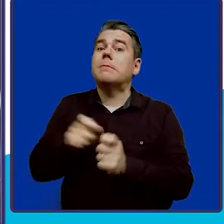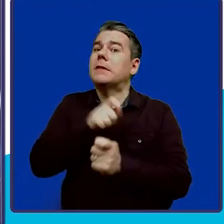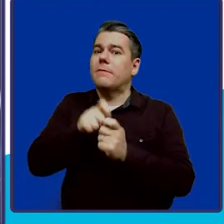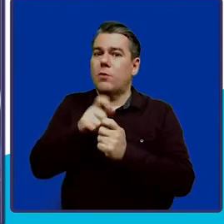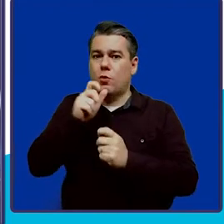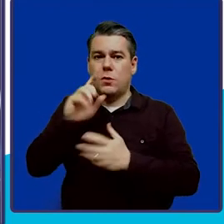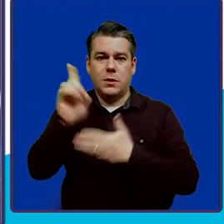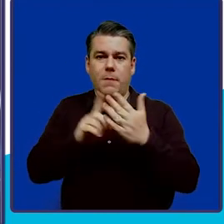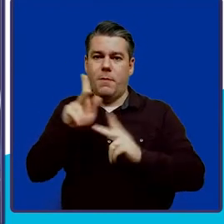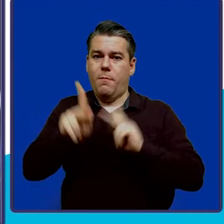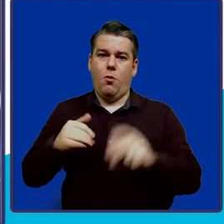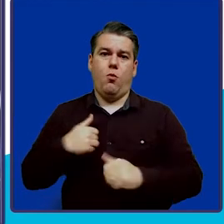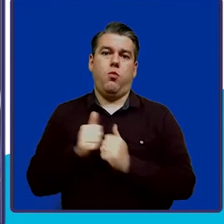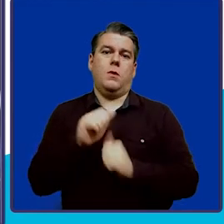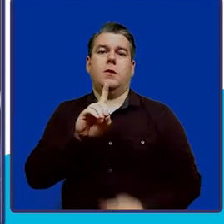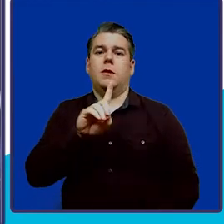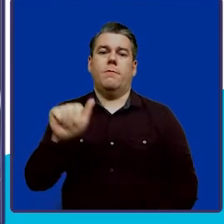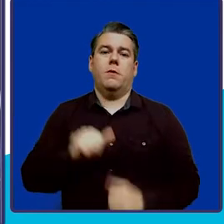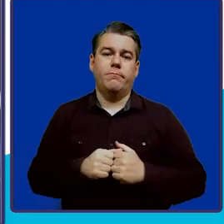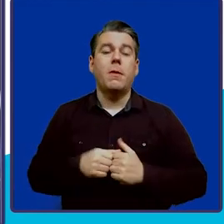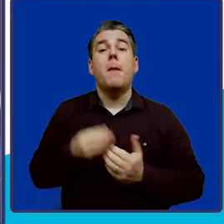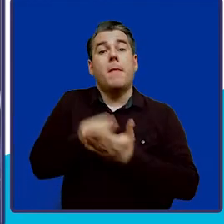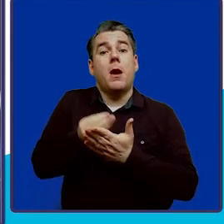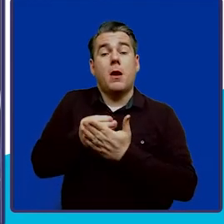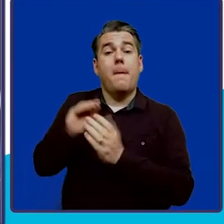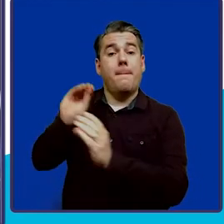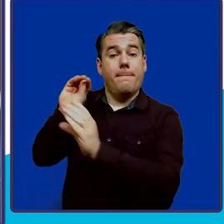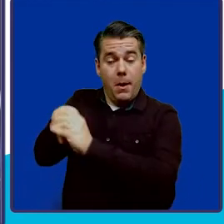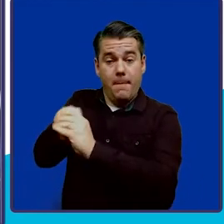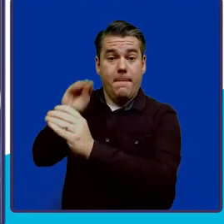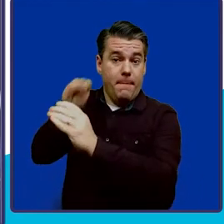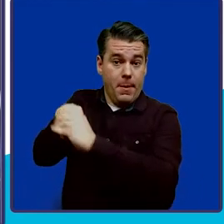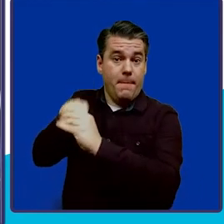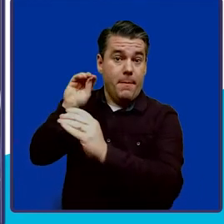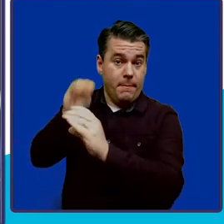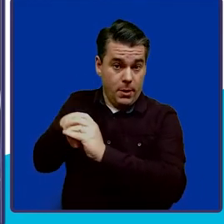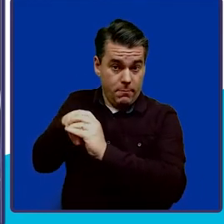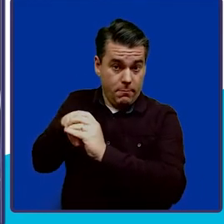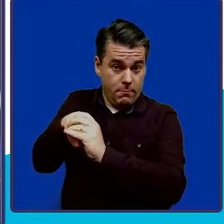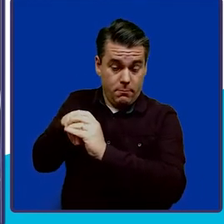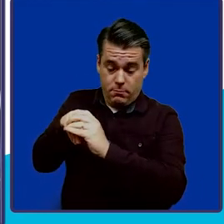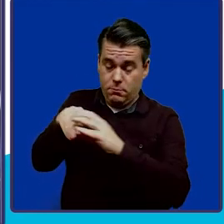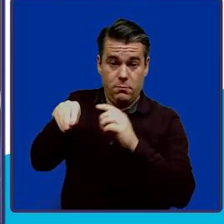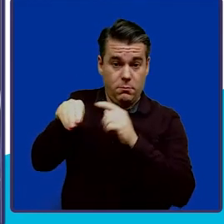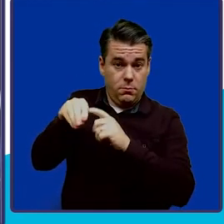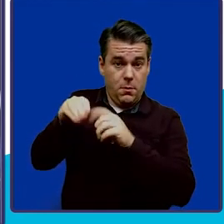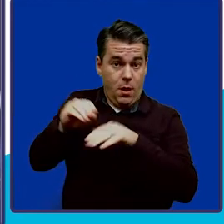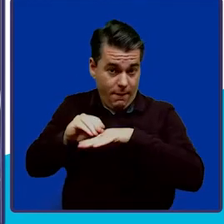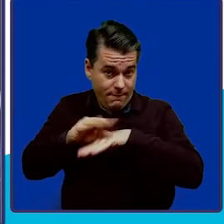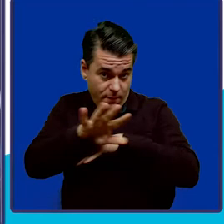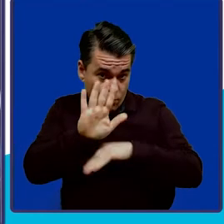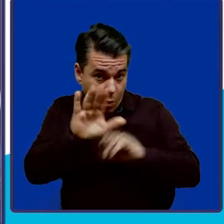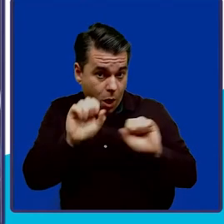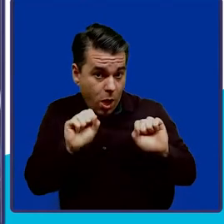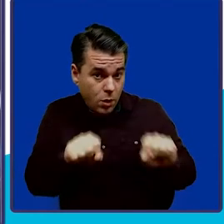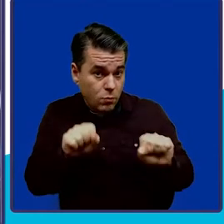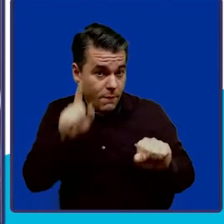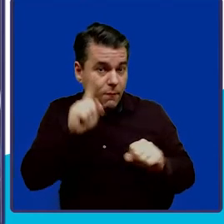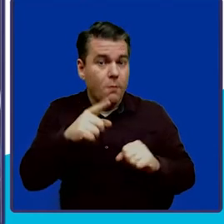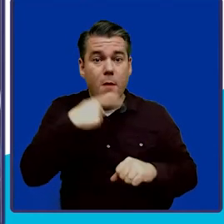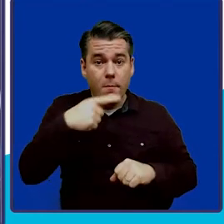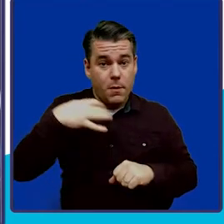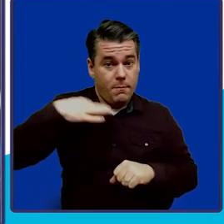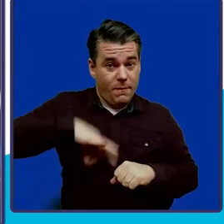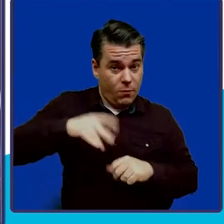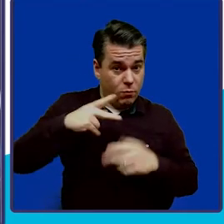with a disability. Money that is deposited into this account does not affect eligibility for public benefit